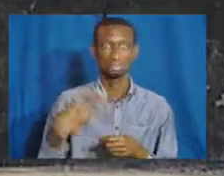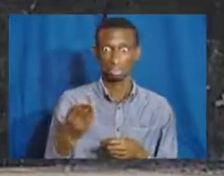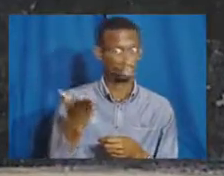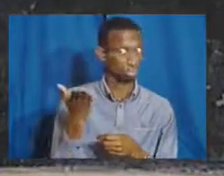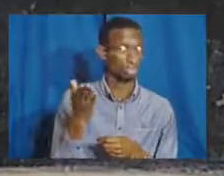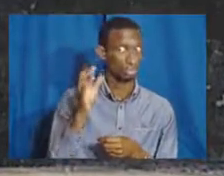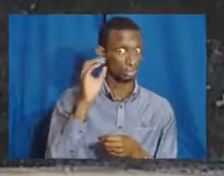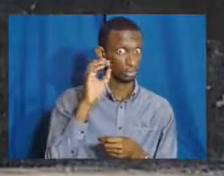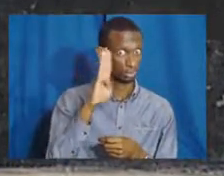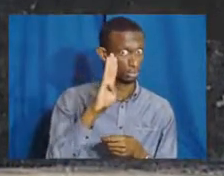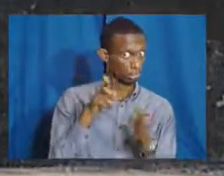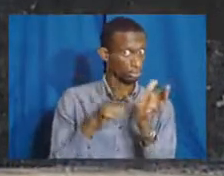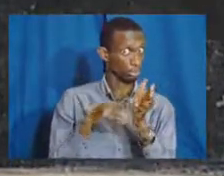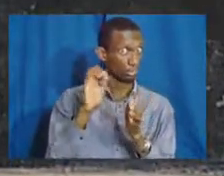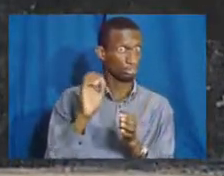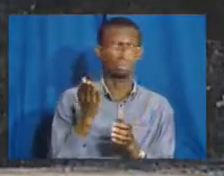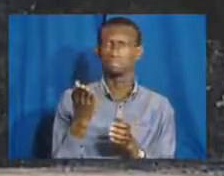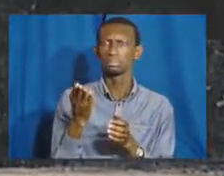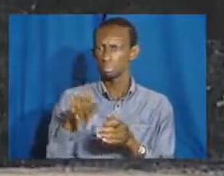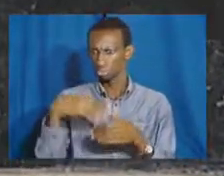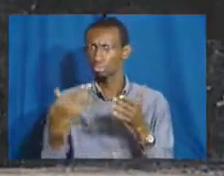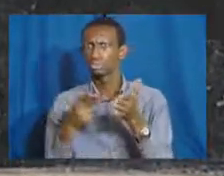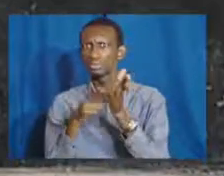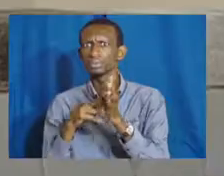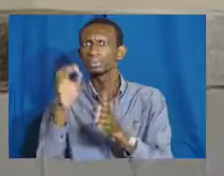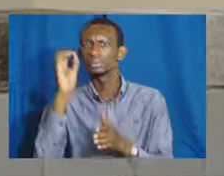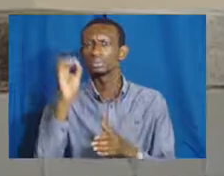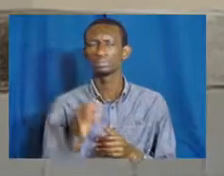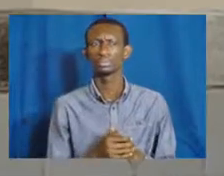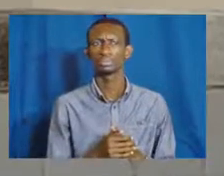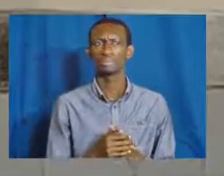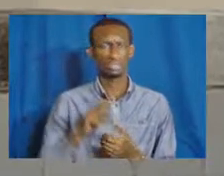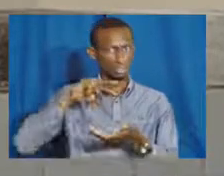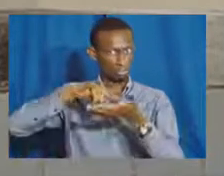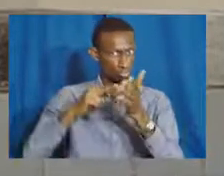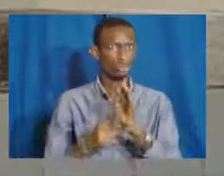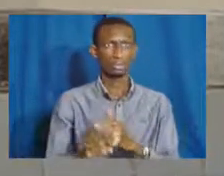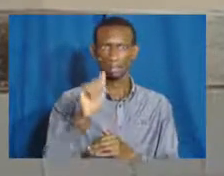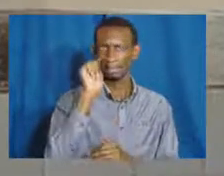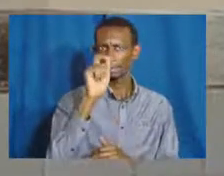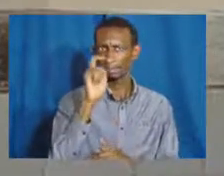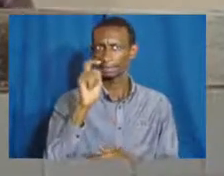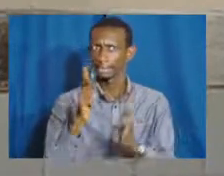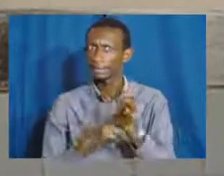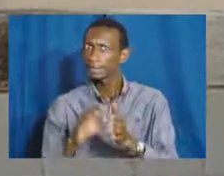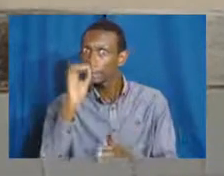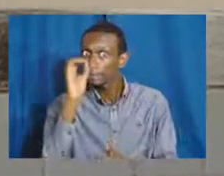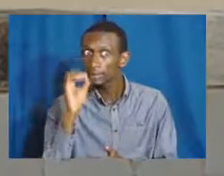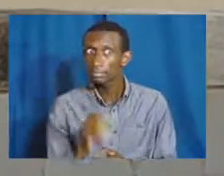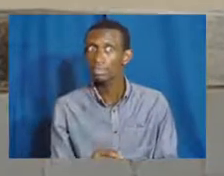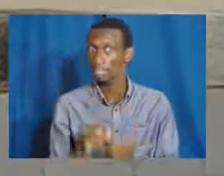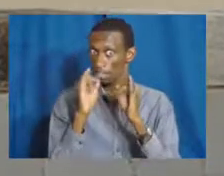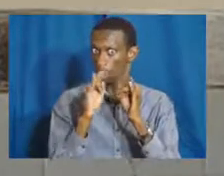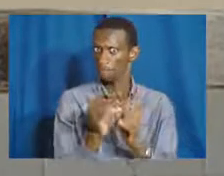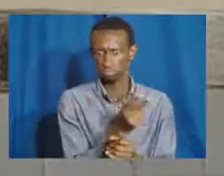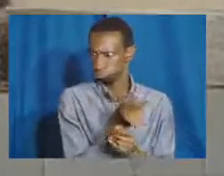zero, which is equal to zero. It means you have AX which is equal to zero. If we divide